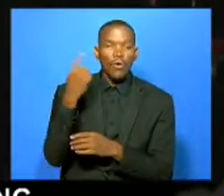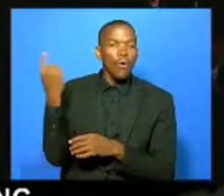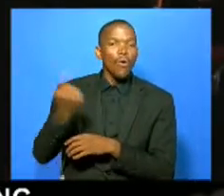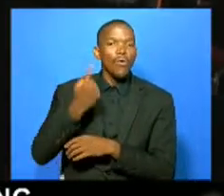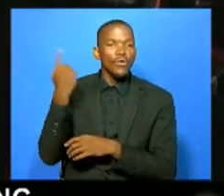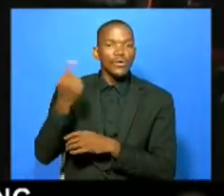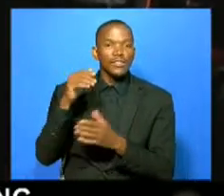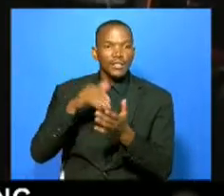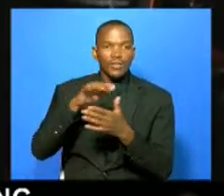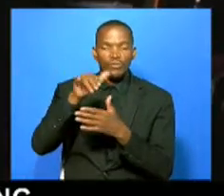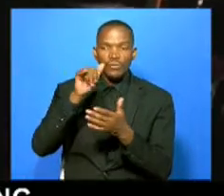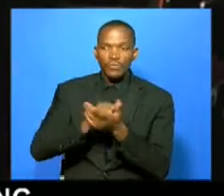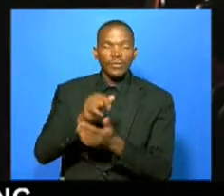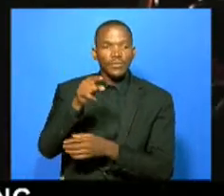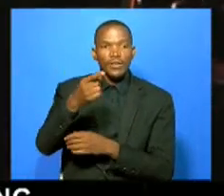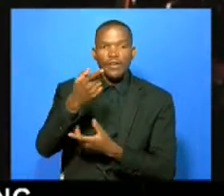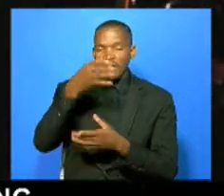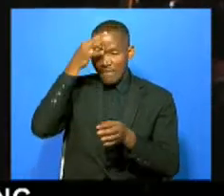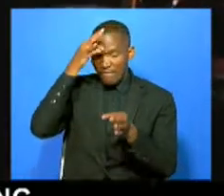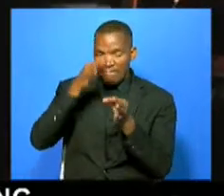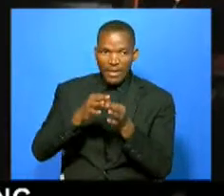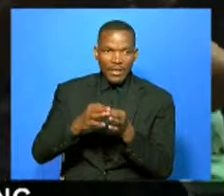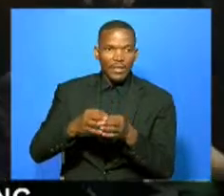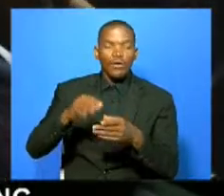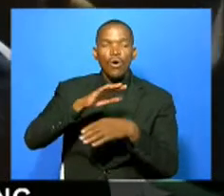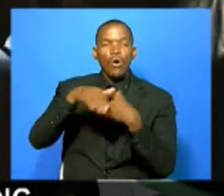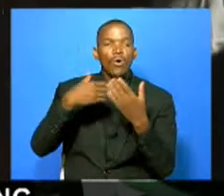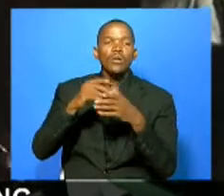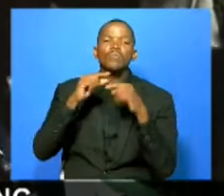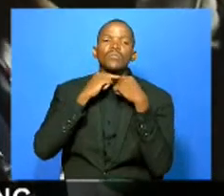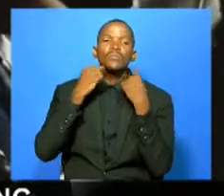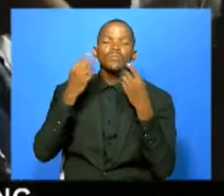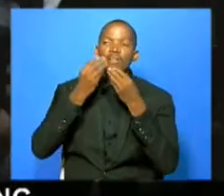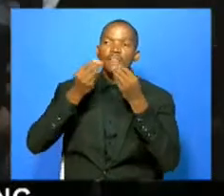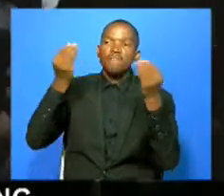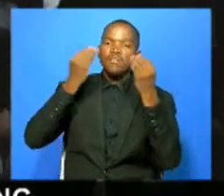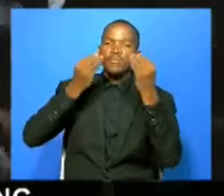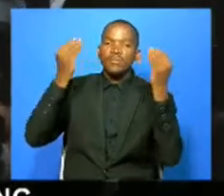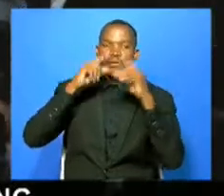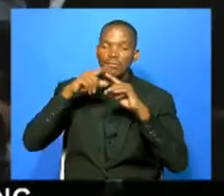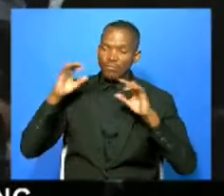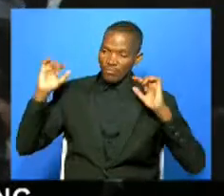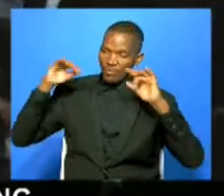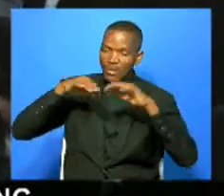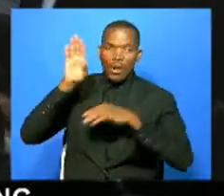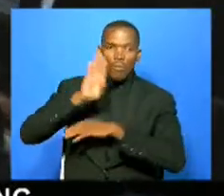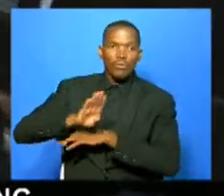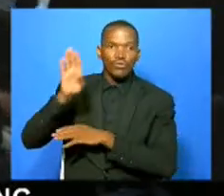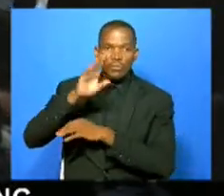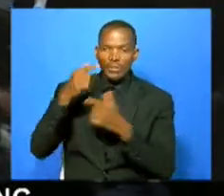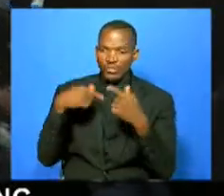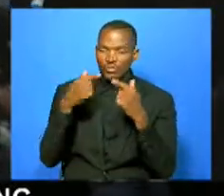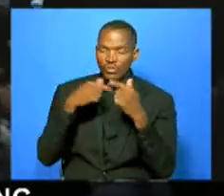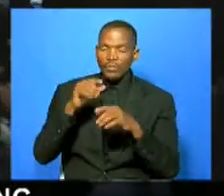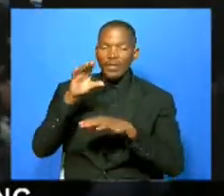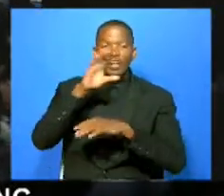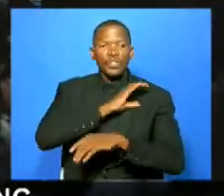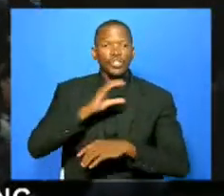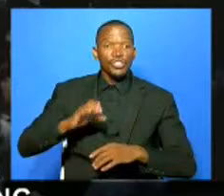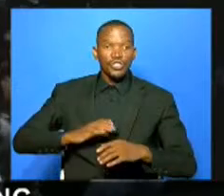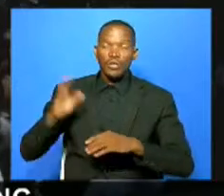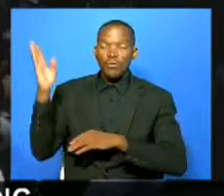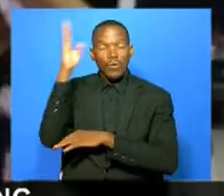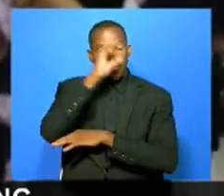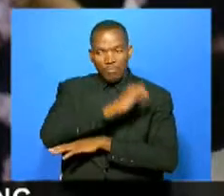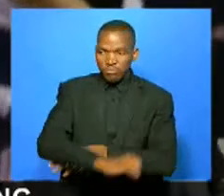gape mekgatlho ya ditumelo di opedile baruti ba ba tumileng ba tshologela mono go dira maitiso a sekeresete